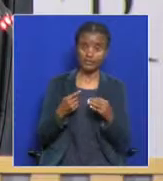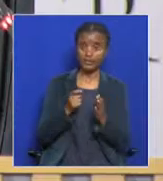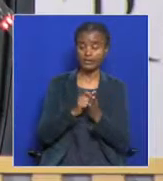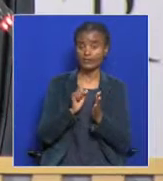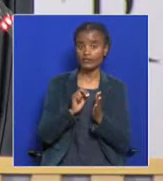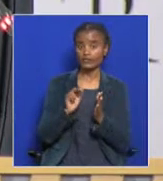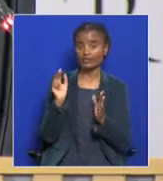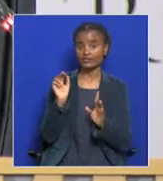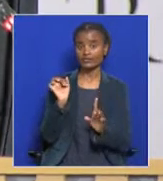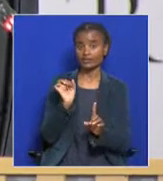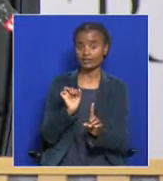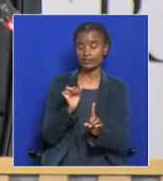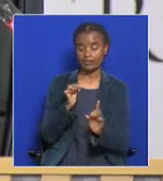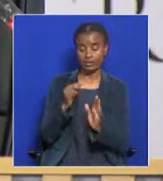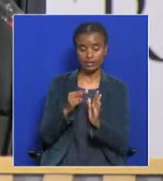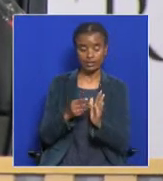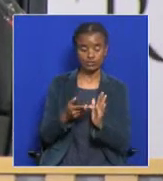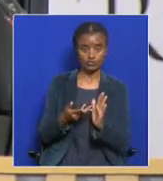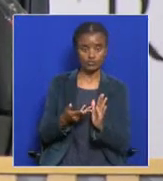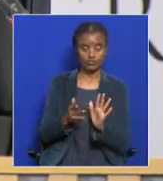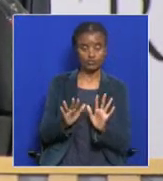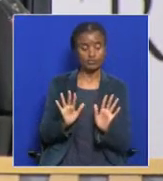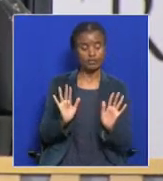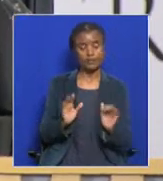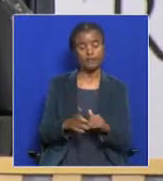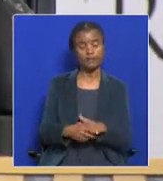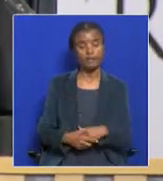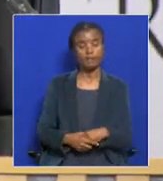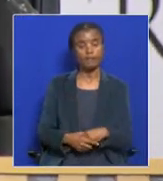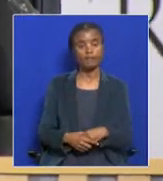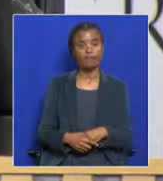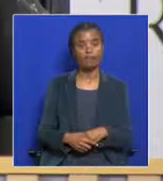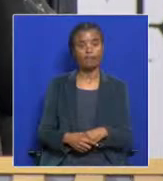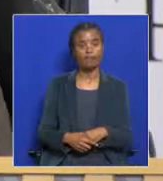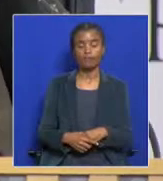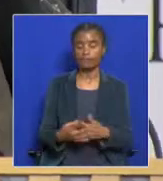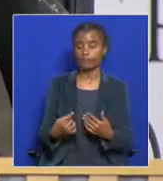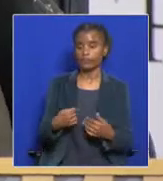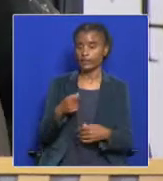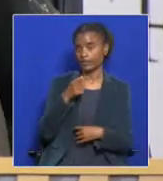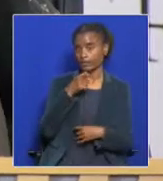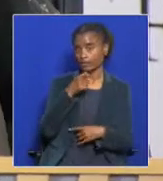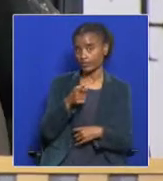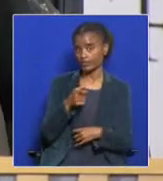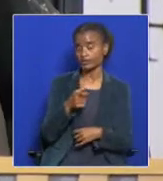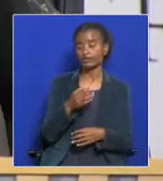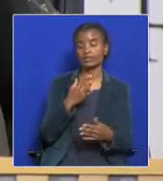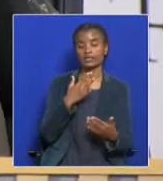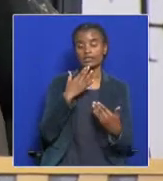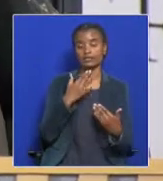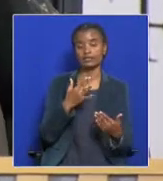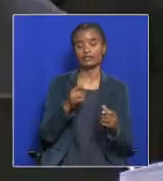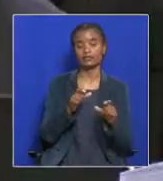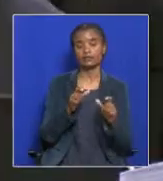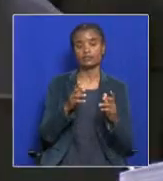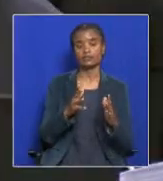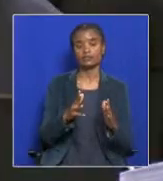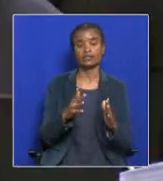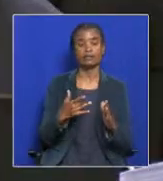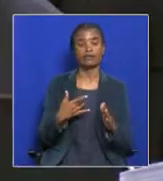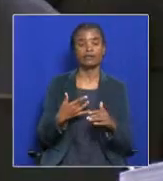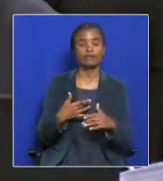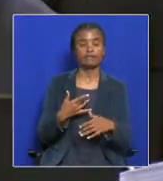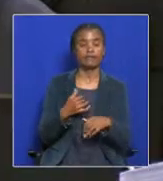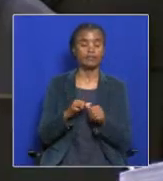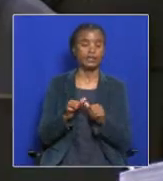will leave it there. I'll just comment by saying thank you for that, Commissioner. It makes me feel a little better inside. No, I just wanted to show you